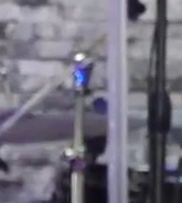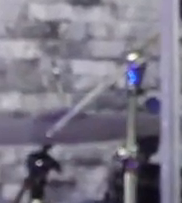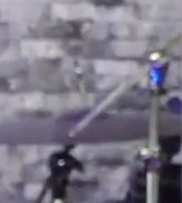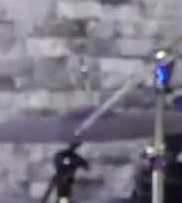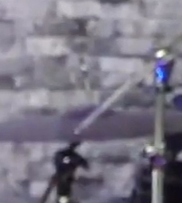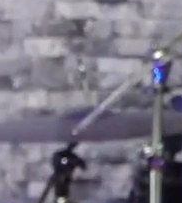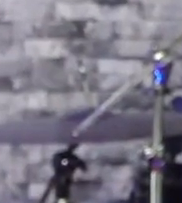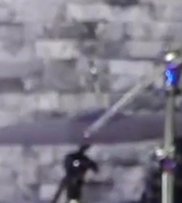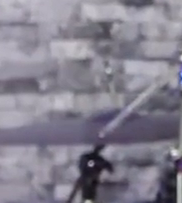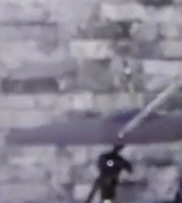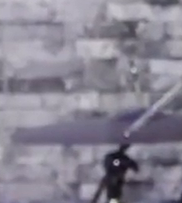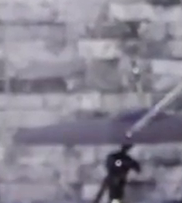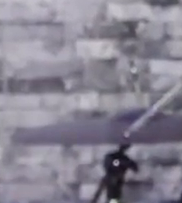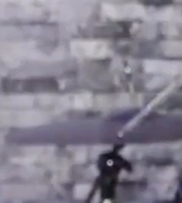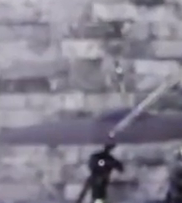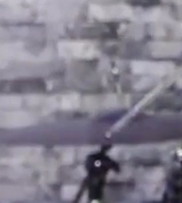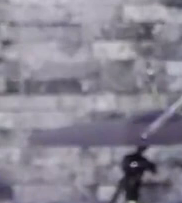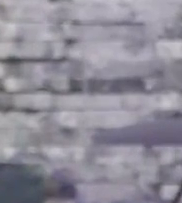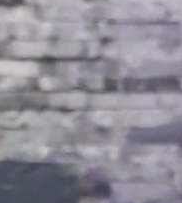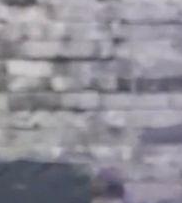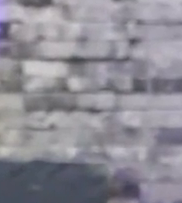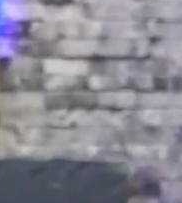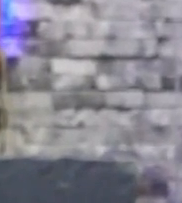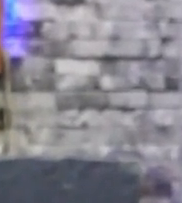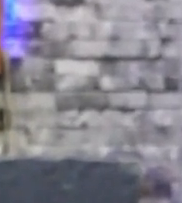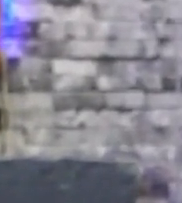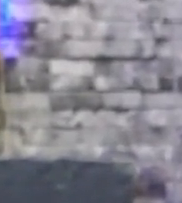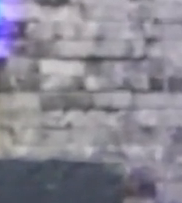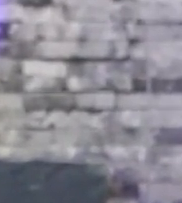If God is here, then the blind can see.